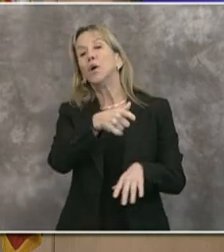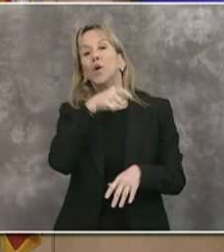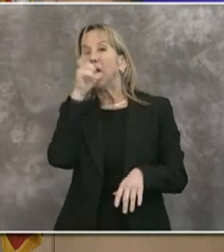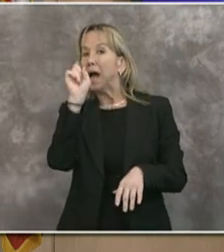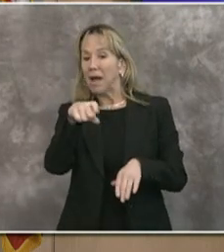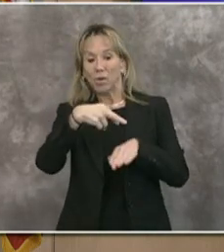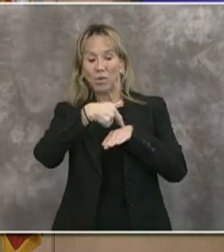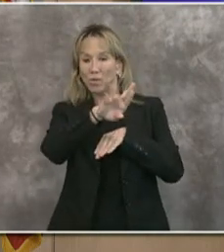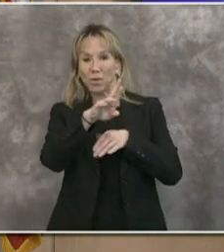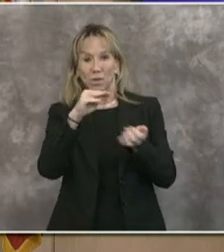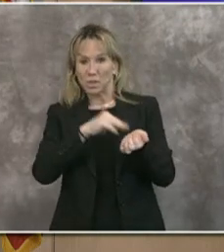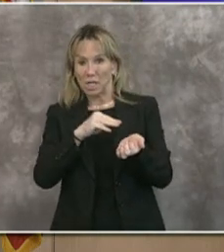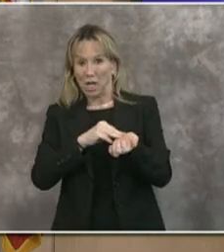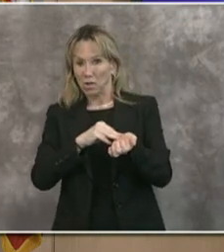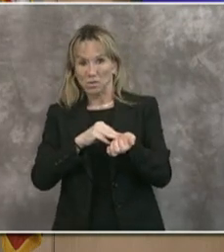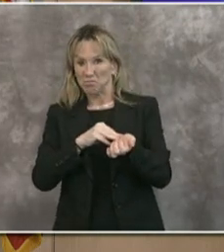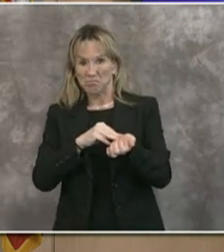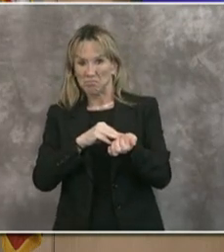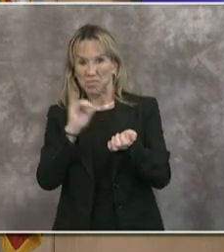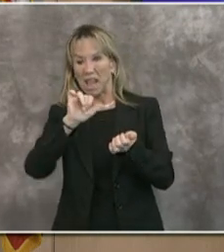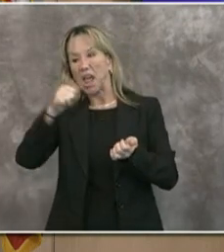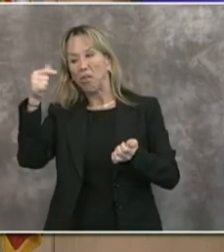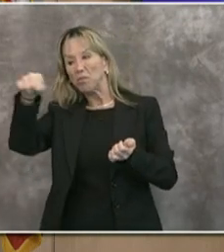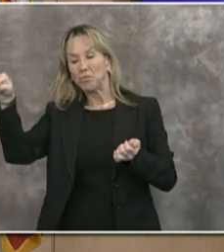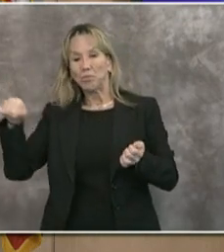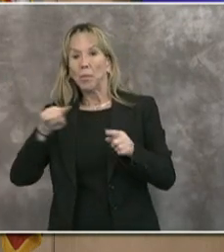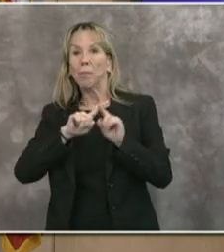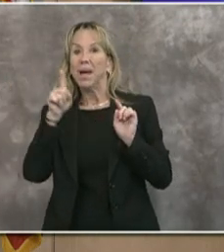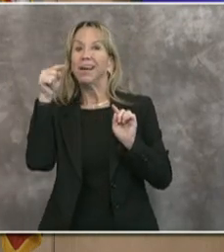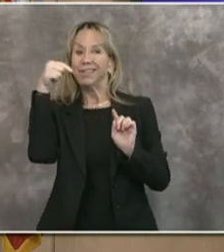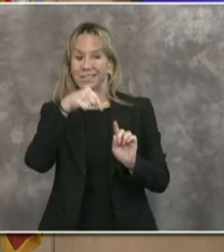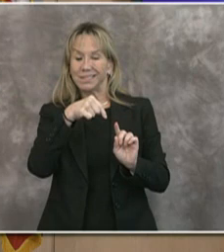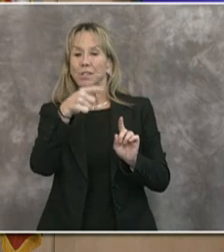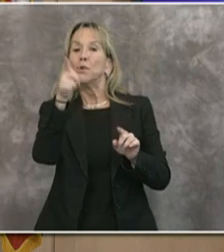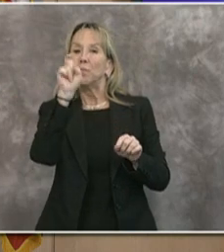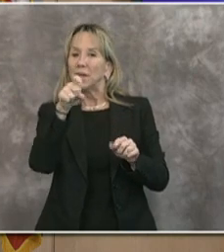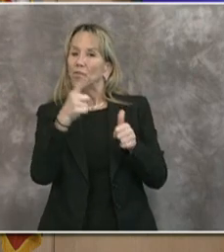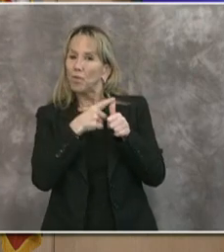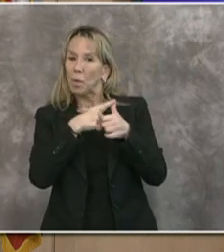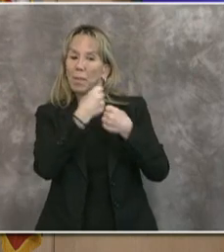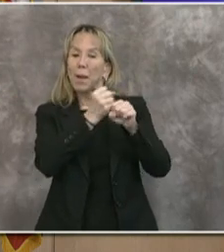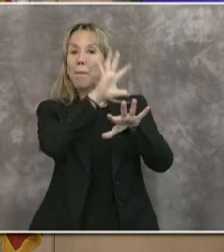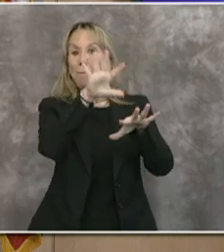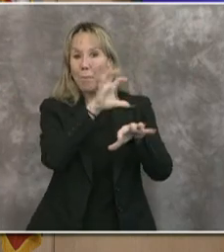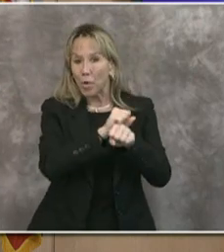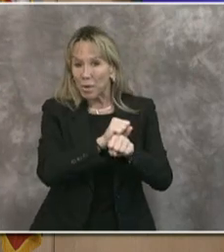but appointments are required. Appointments can be made by calling